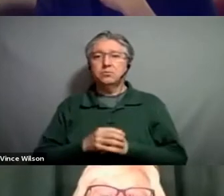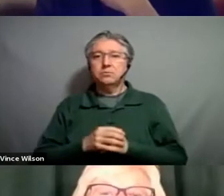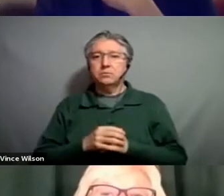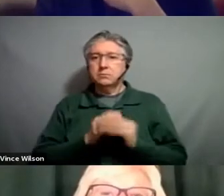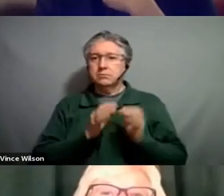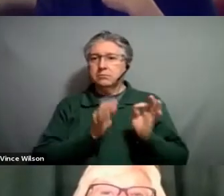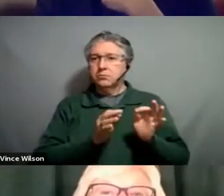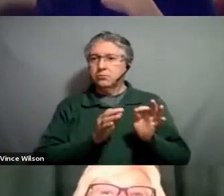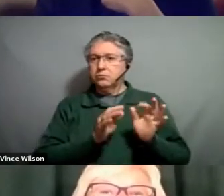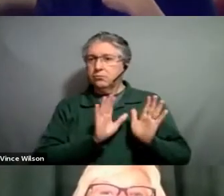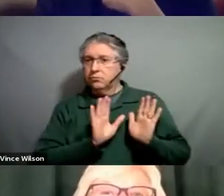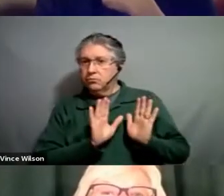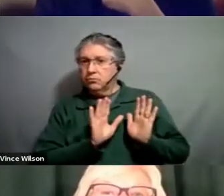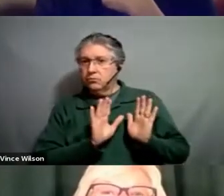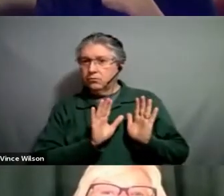make sure.